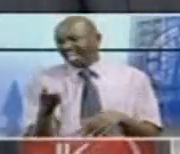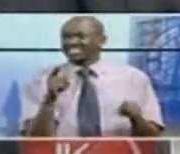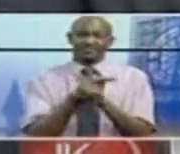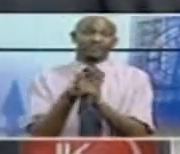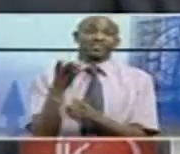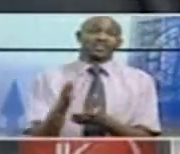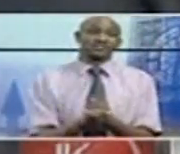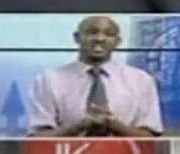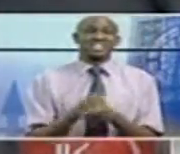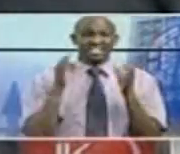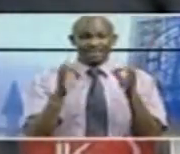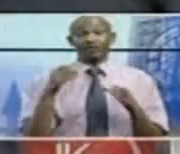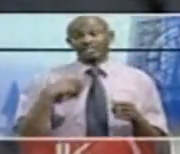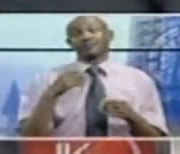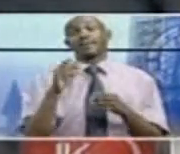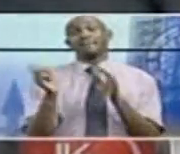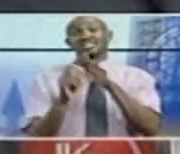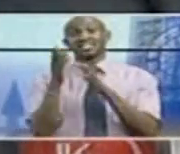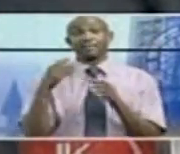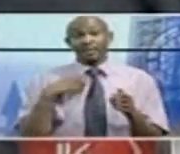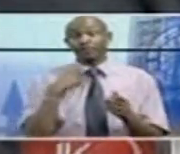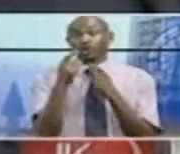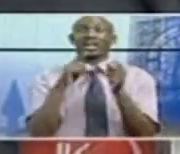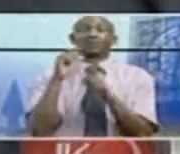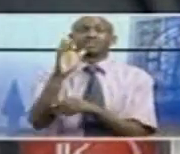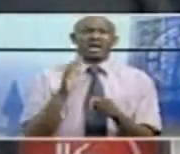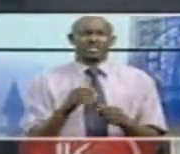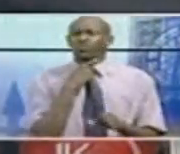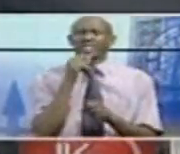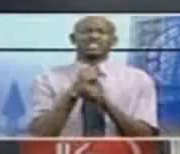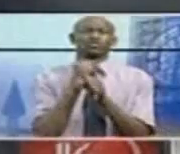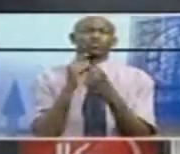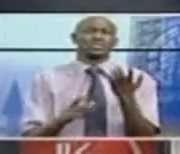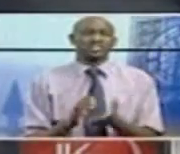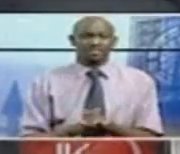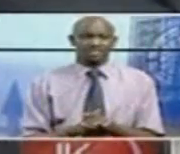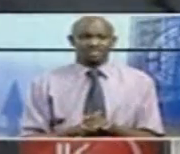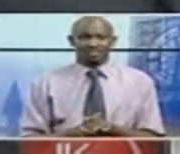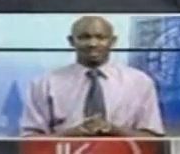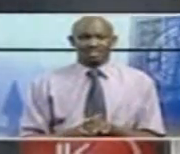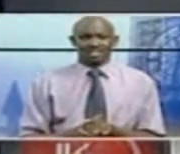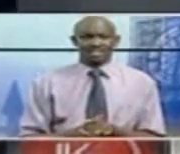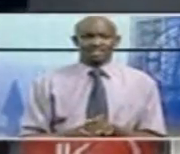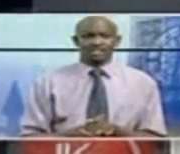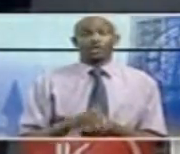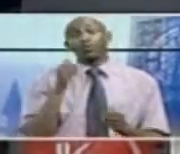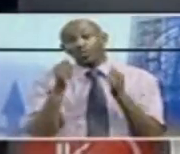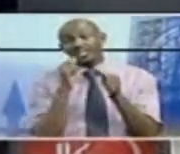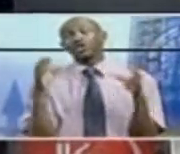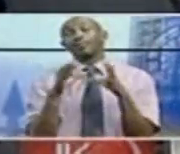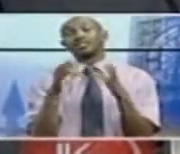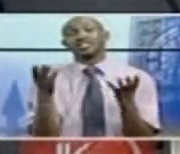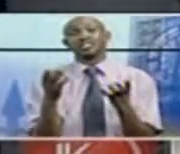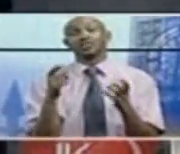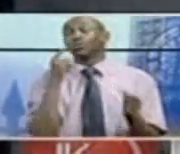And but if you are in have a ministry where people talk in their language, what do you want us so to do? So you are protesting against who? We are calling which, a national which community? Dialogue.